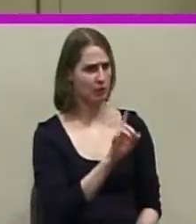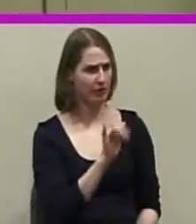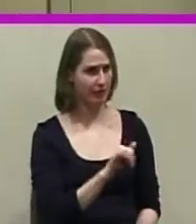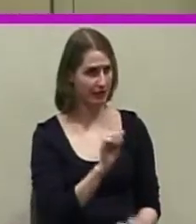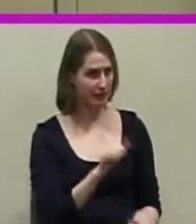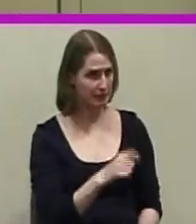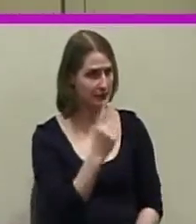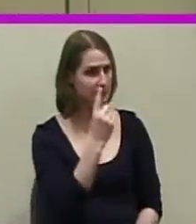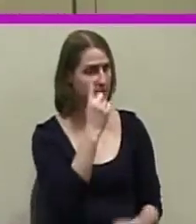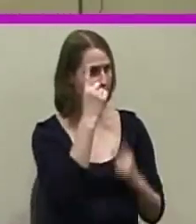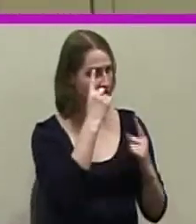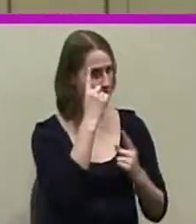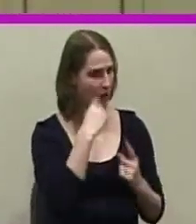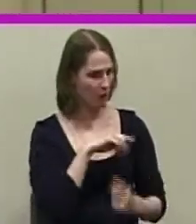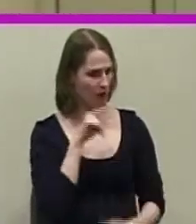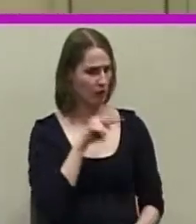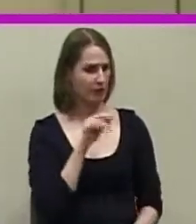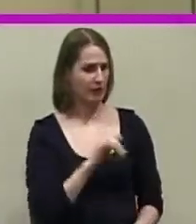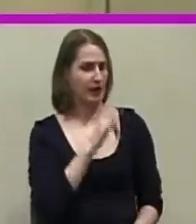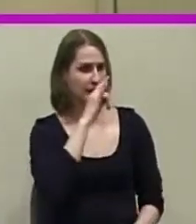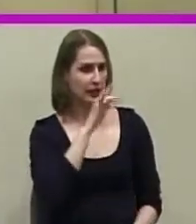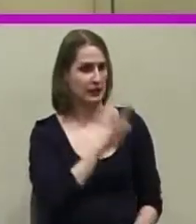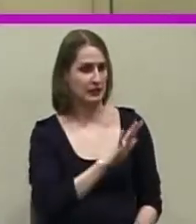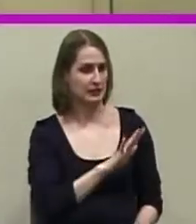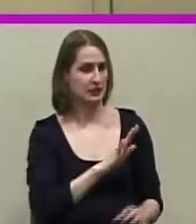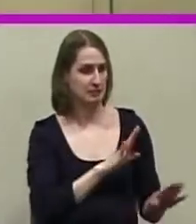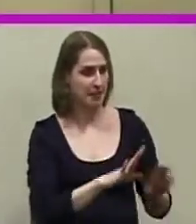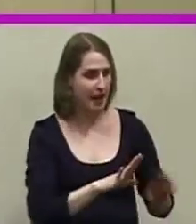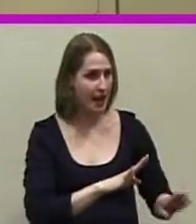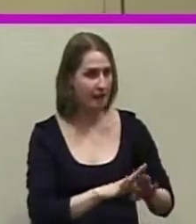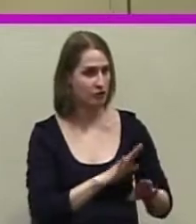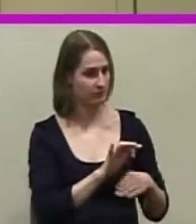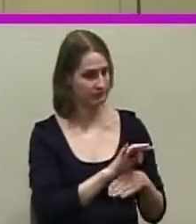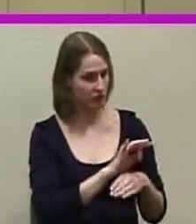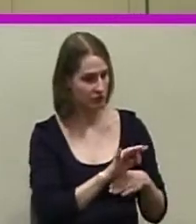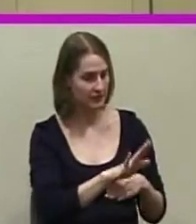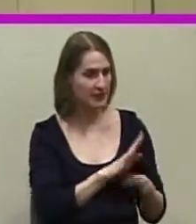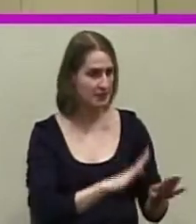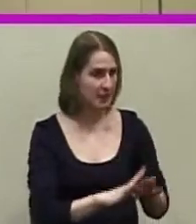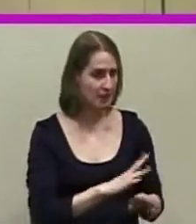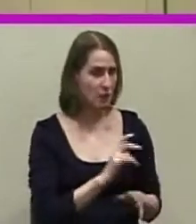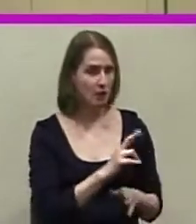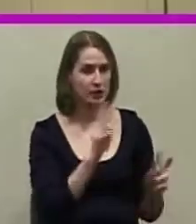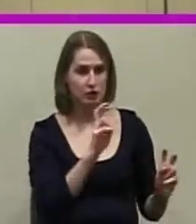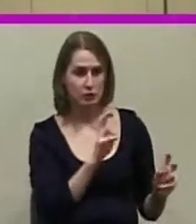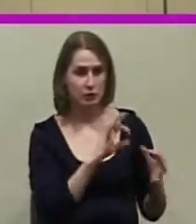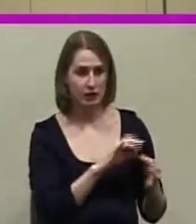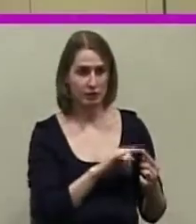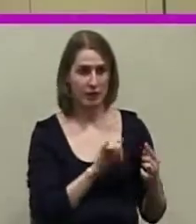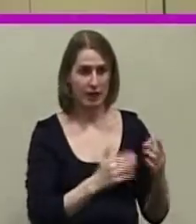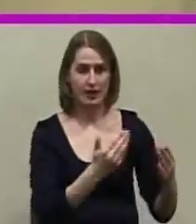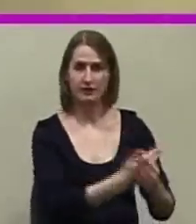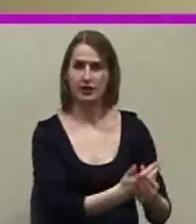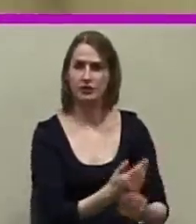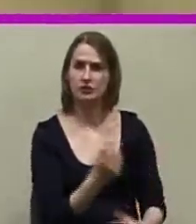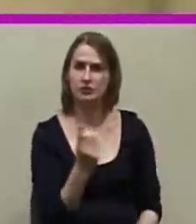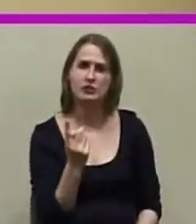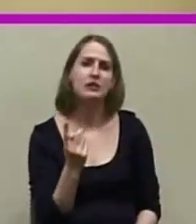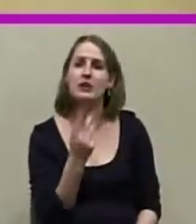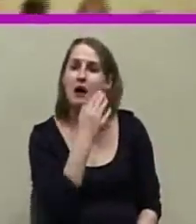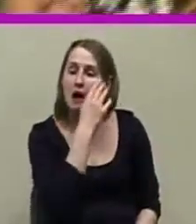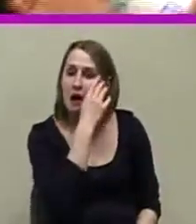something to think about as we look at this kid's behavior, the function of the behavior, or issues related to intervention. Students learning to blame others